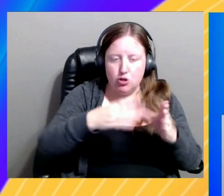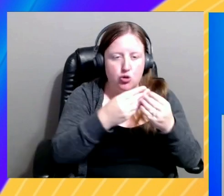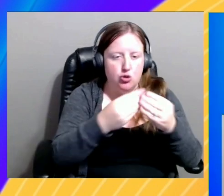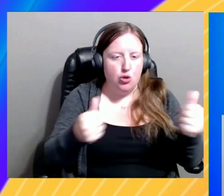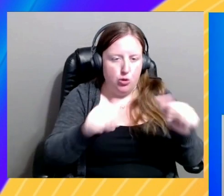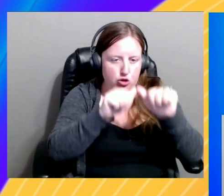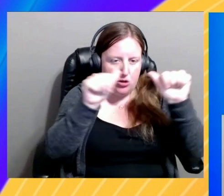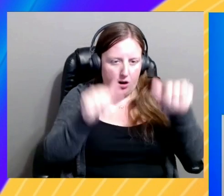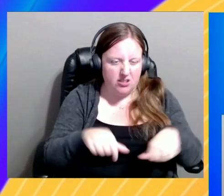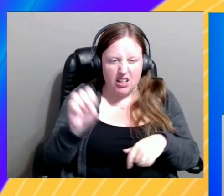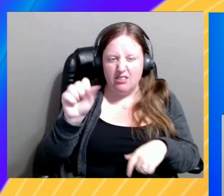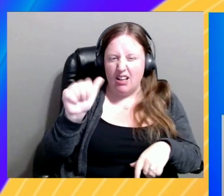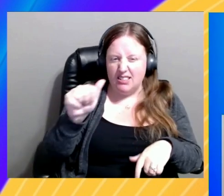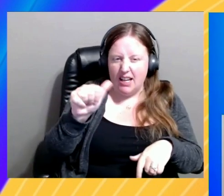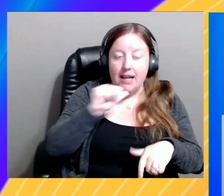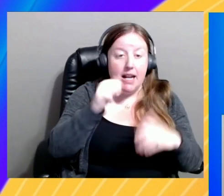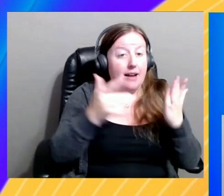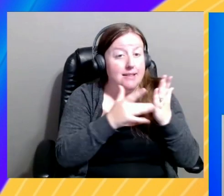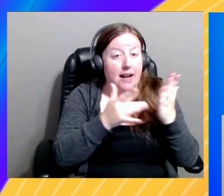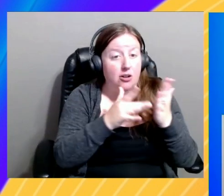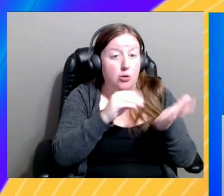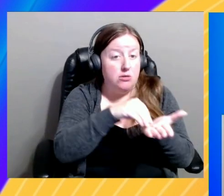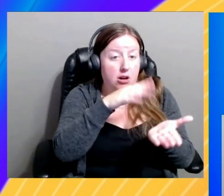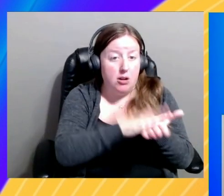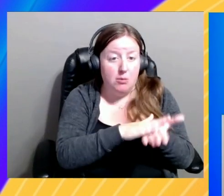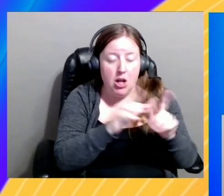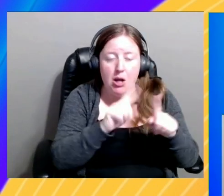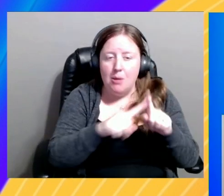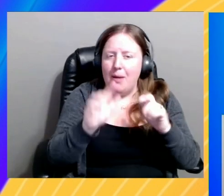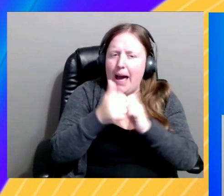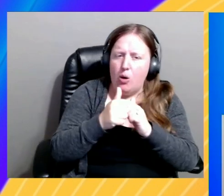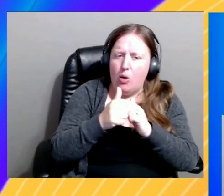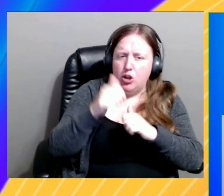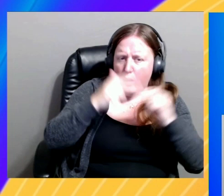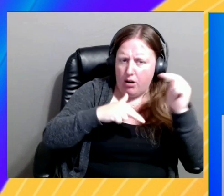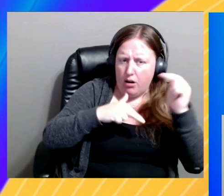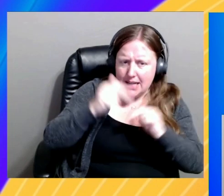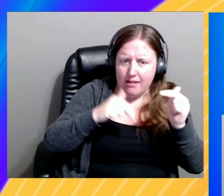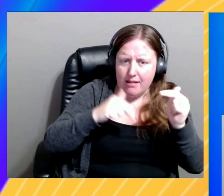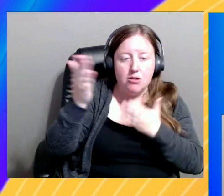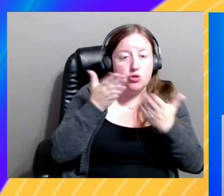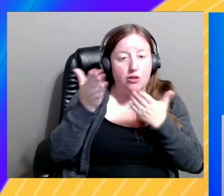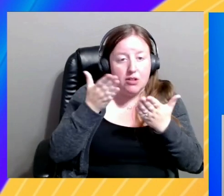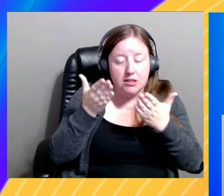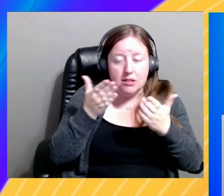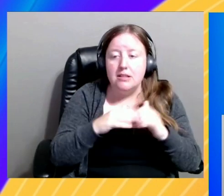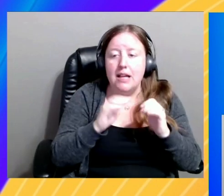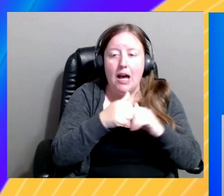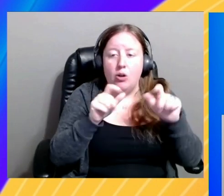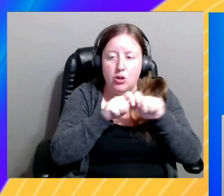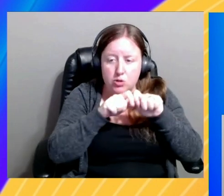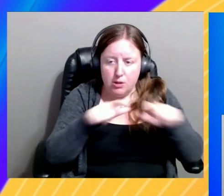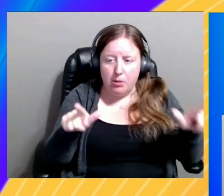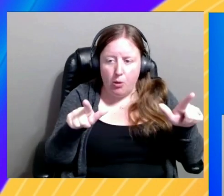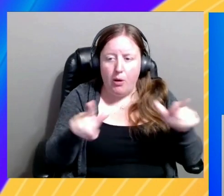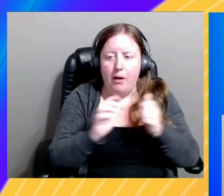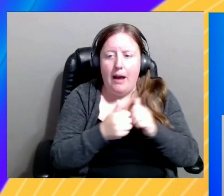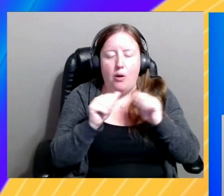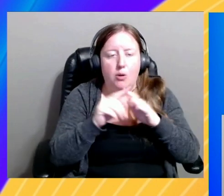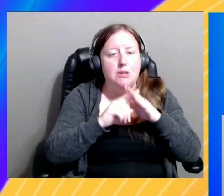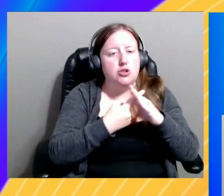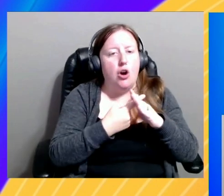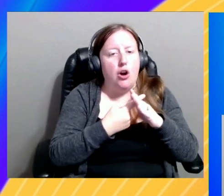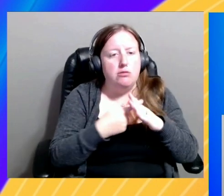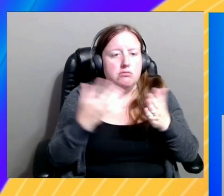technical documentation, but more how do you architect these services? How do you deploy them? And how can you start taking advantage of all